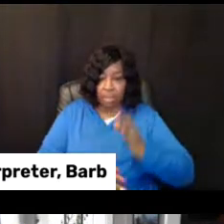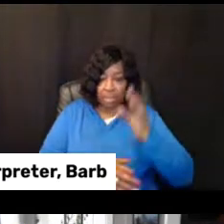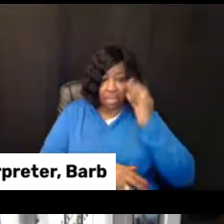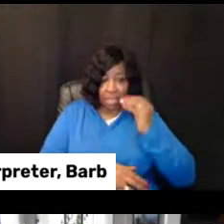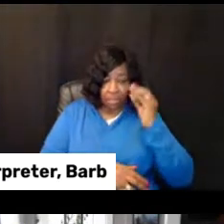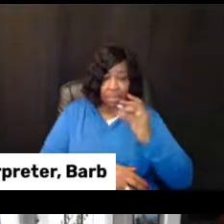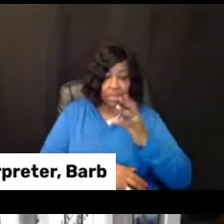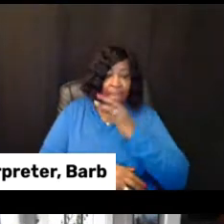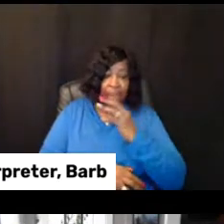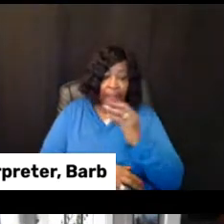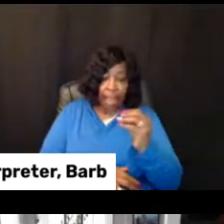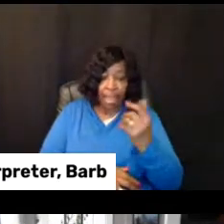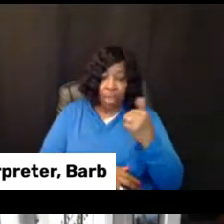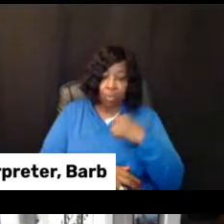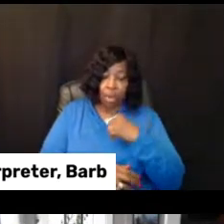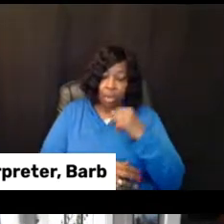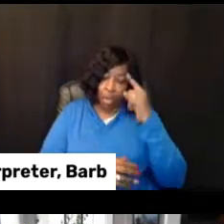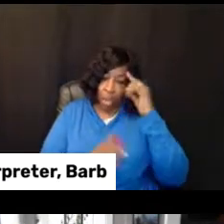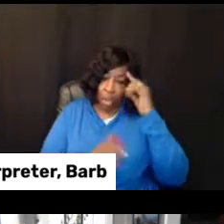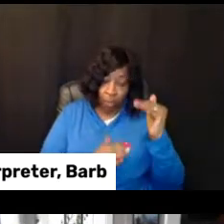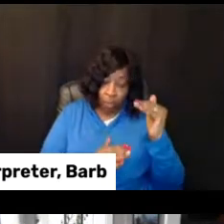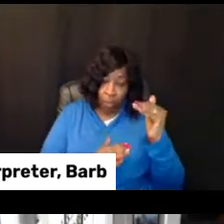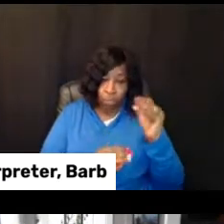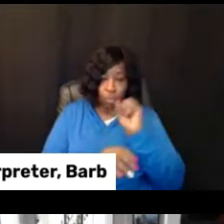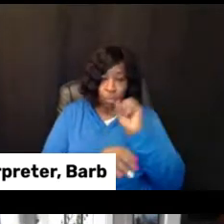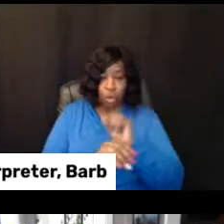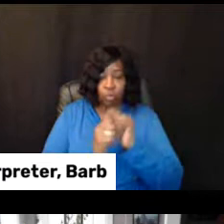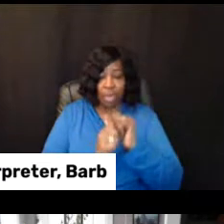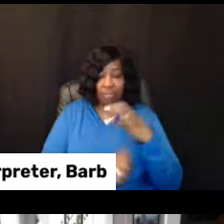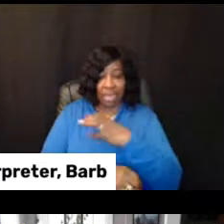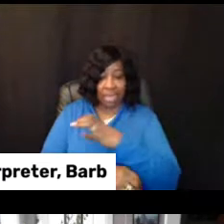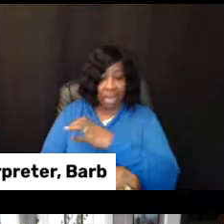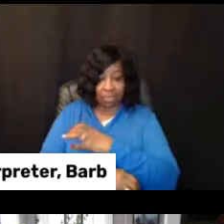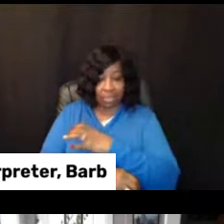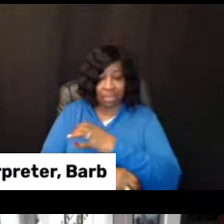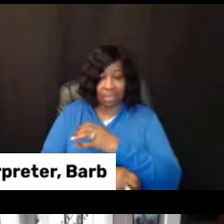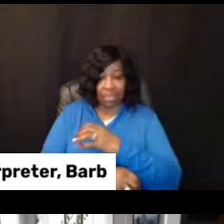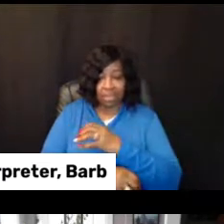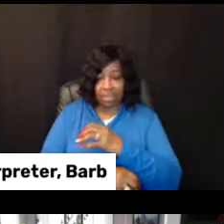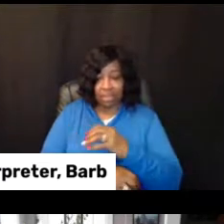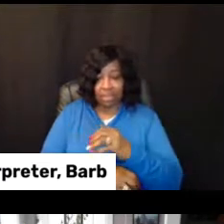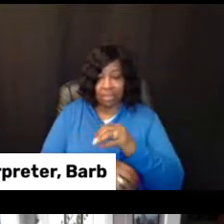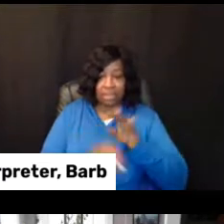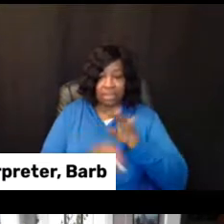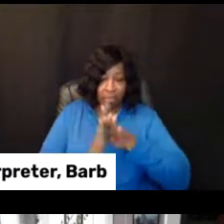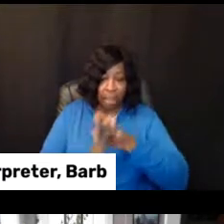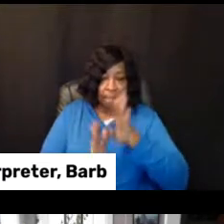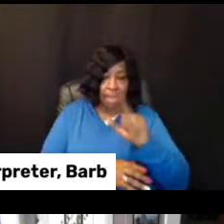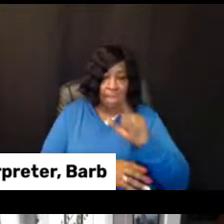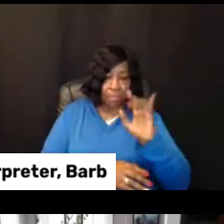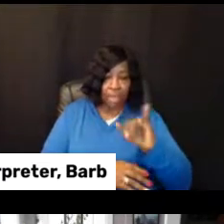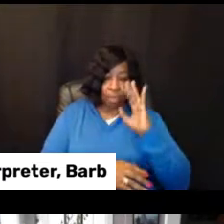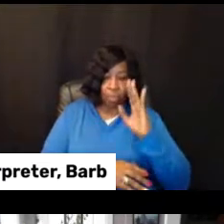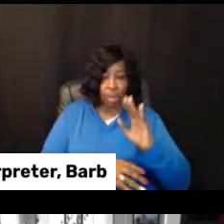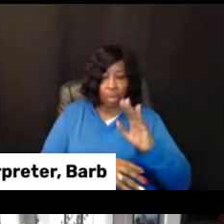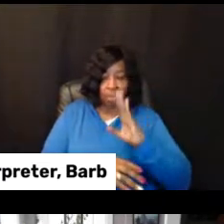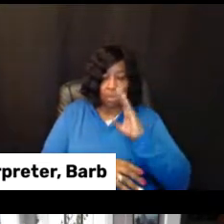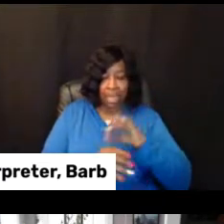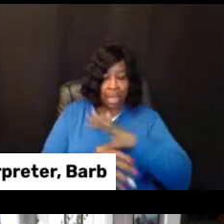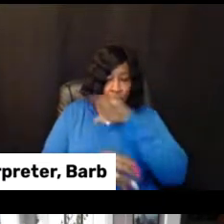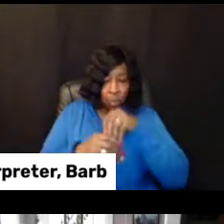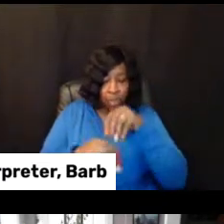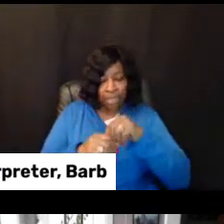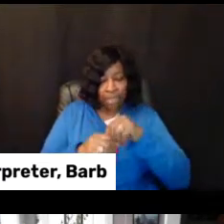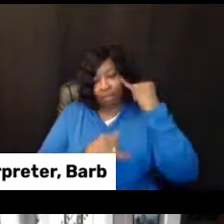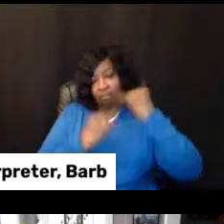And we're hoping to work with Congress this year to develop bills that will make it into the final Farm Bill,